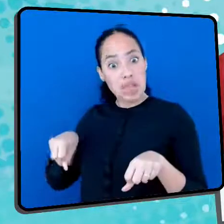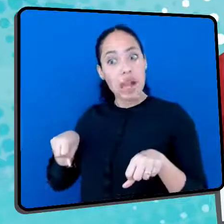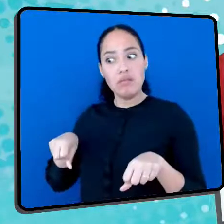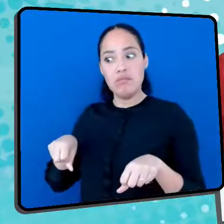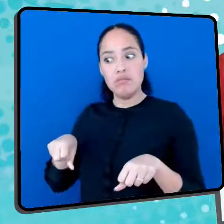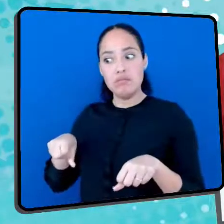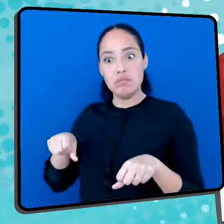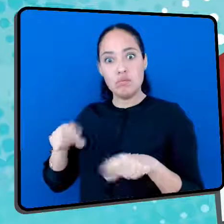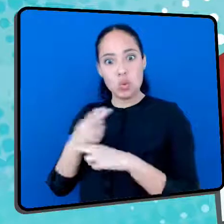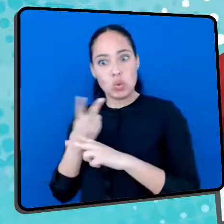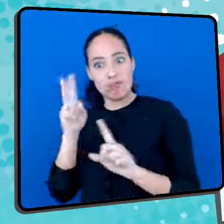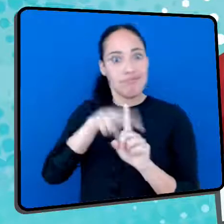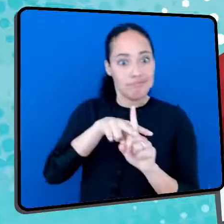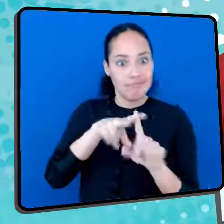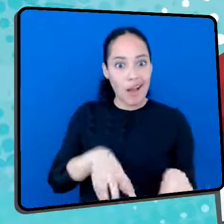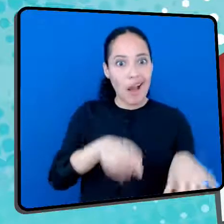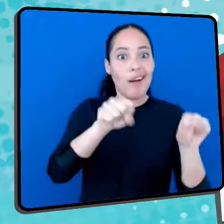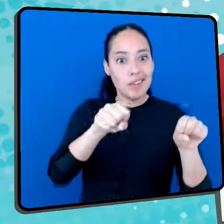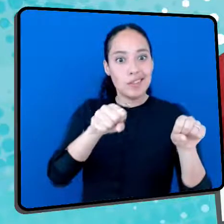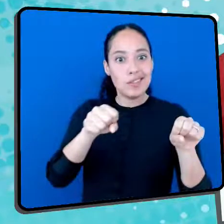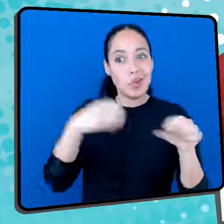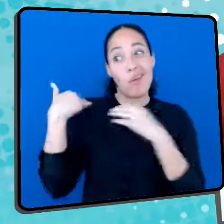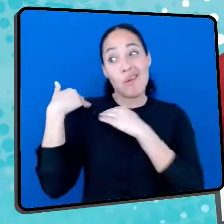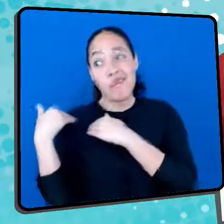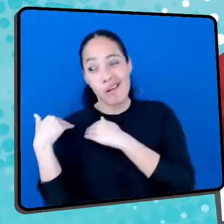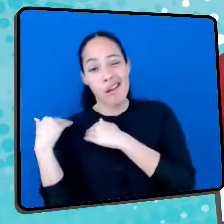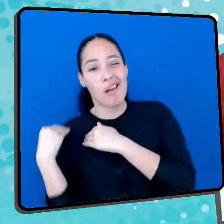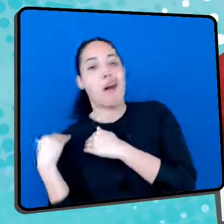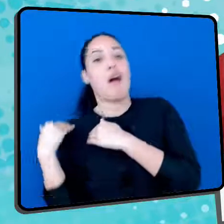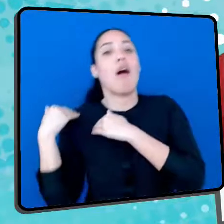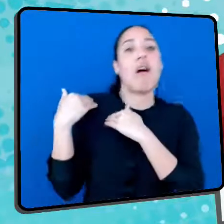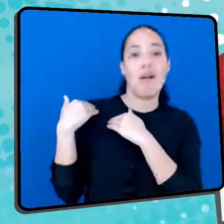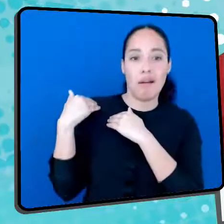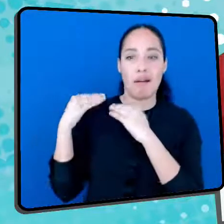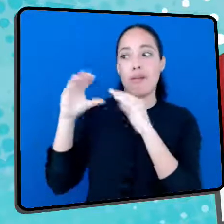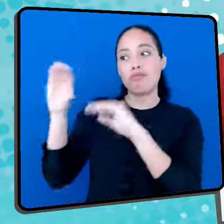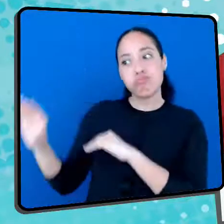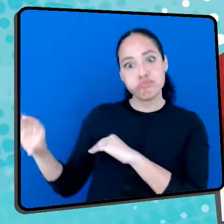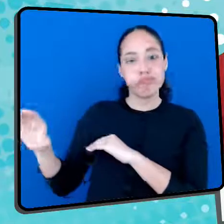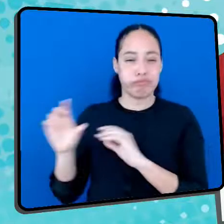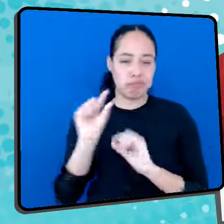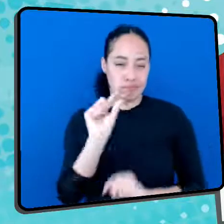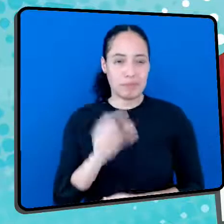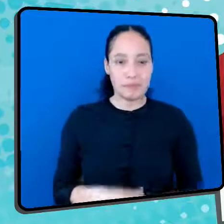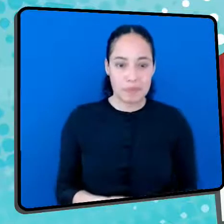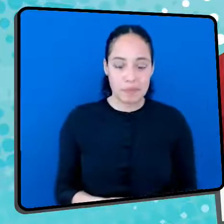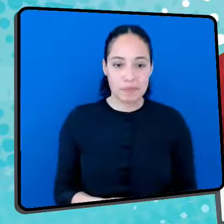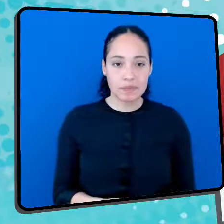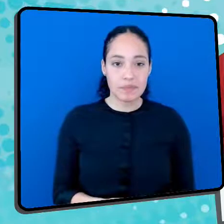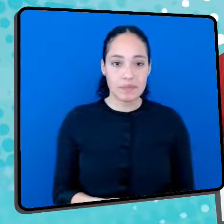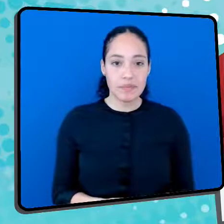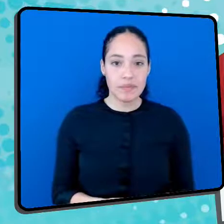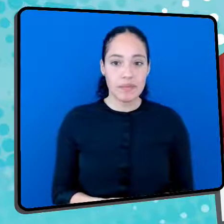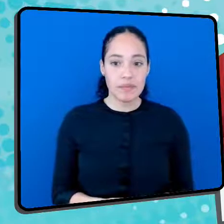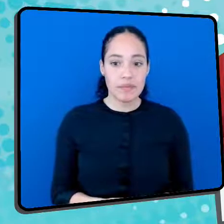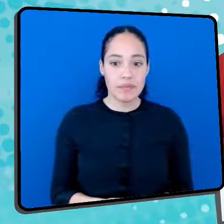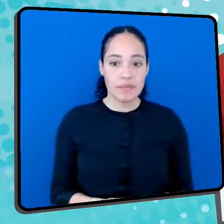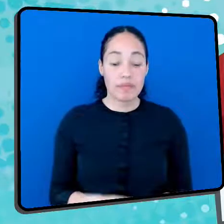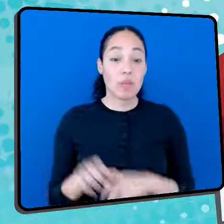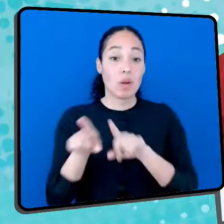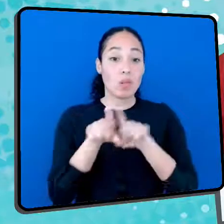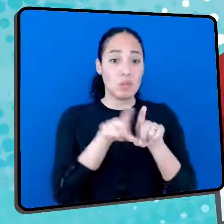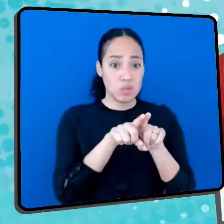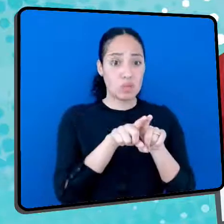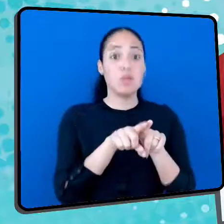that. Also, another thing I think is that it gets a small focus